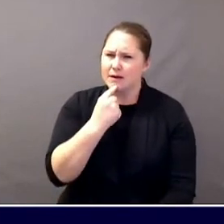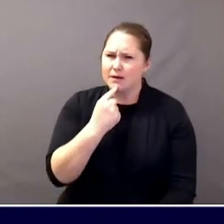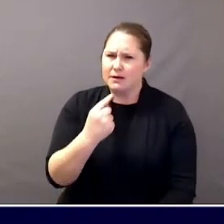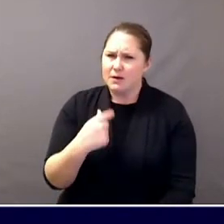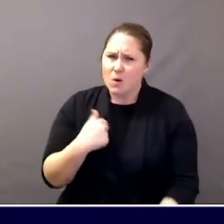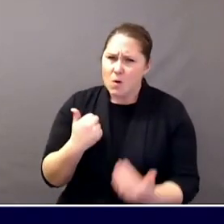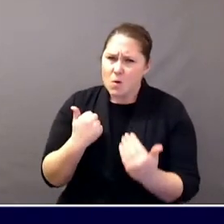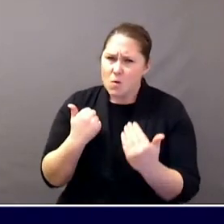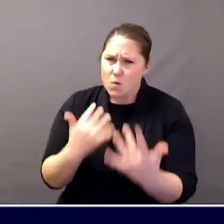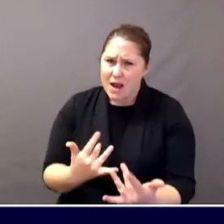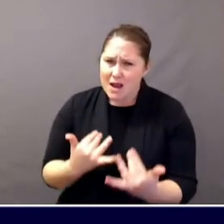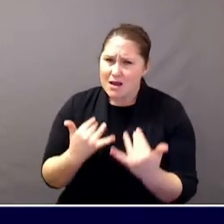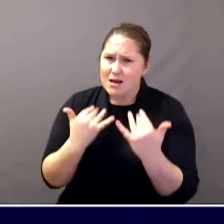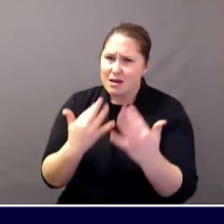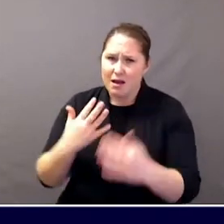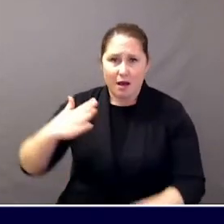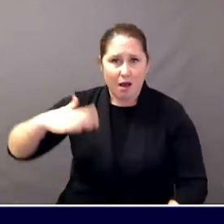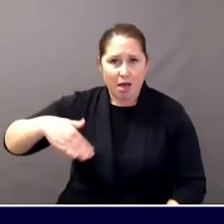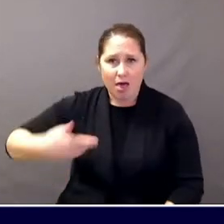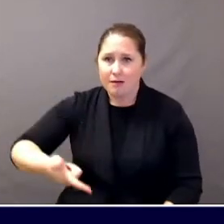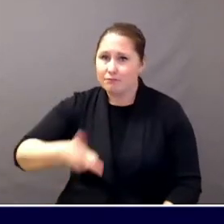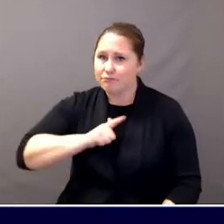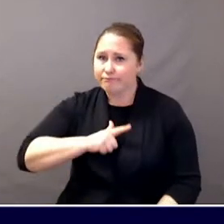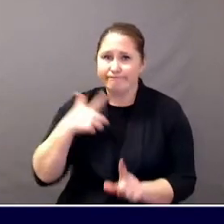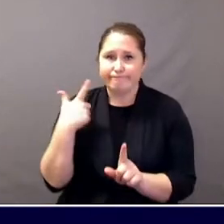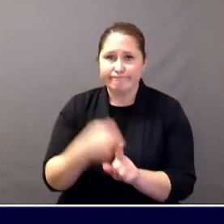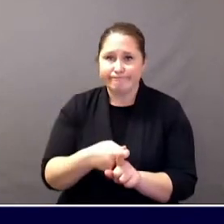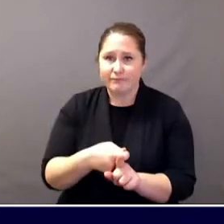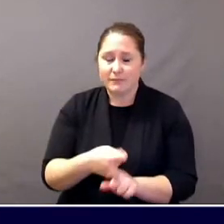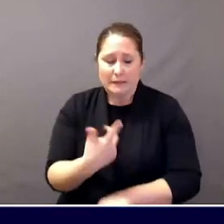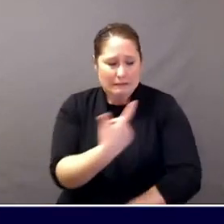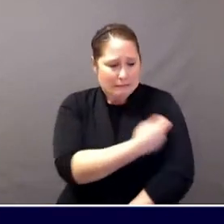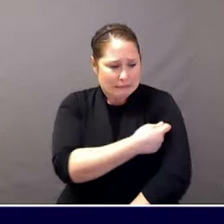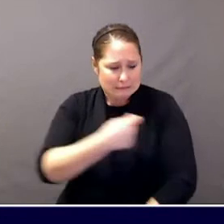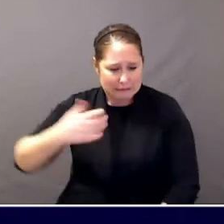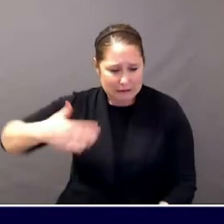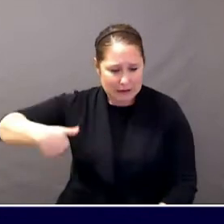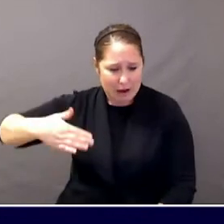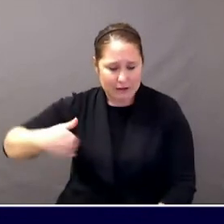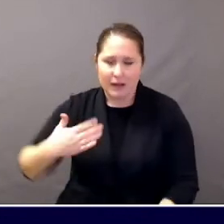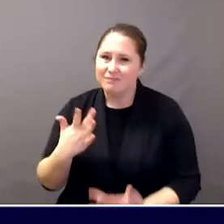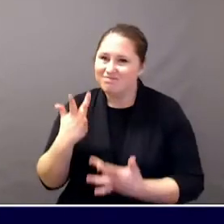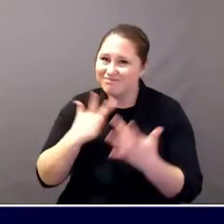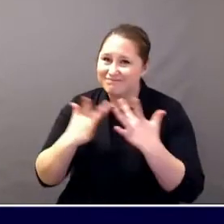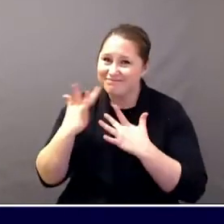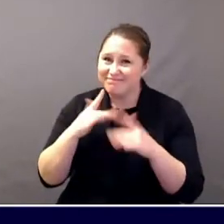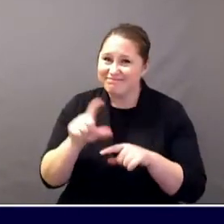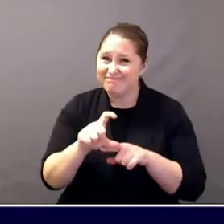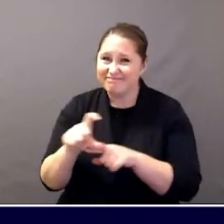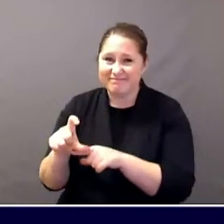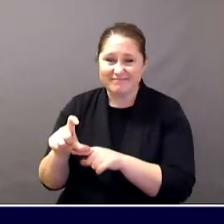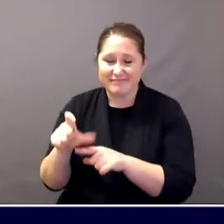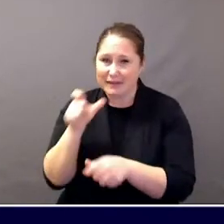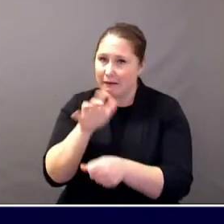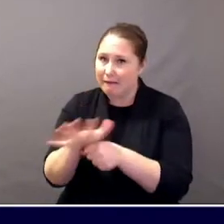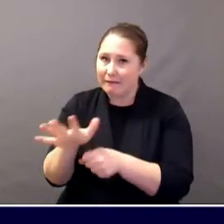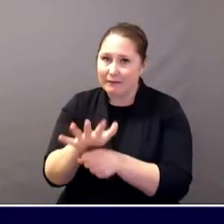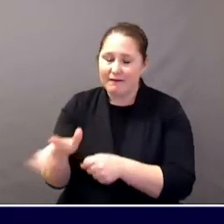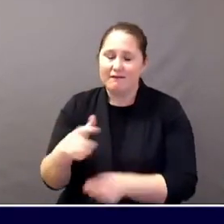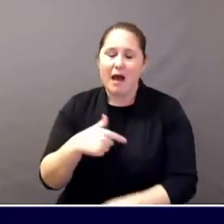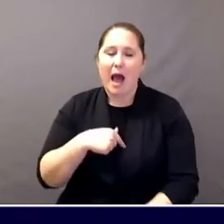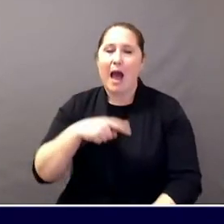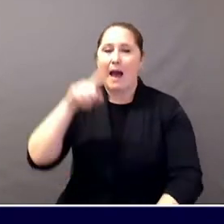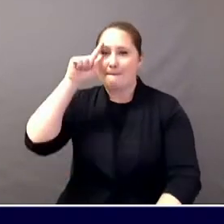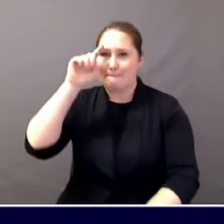wait a bit longer to be vaccinated based on the lack of supply. But I firmly believe that every person